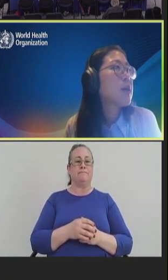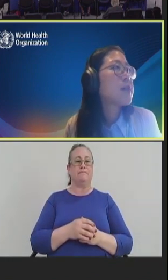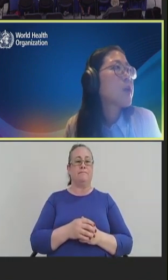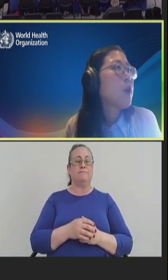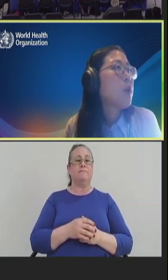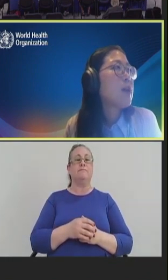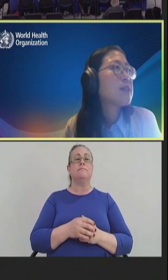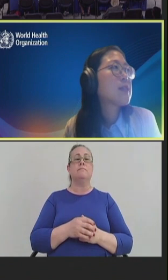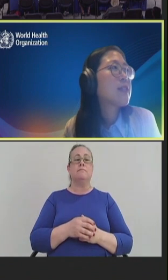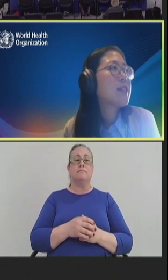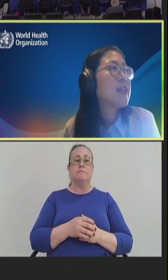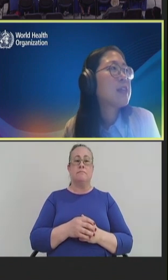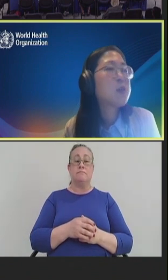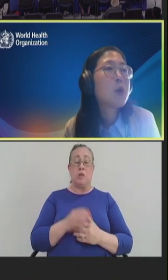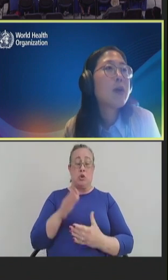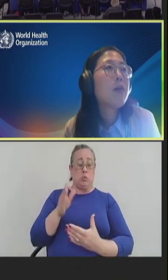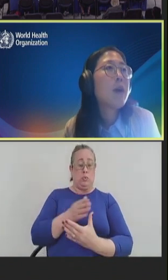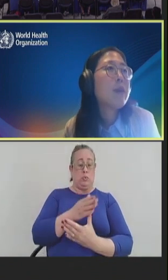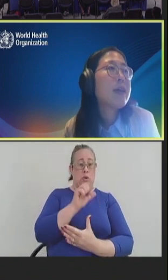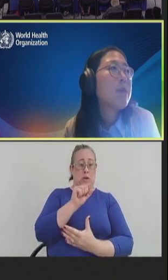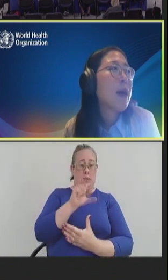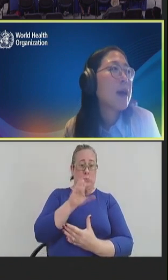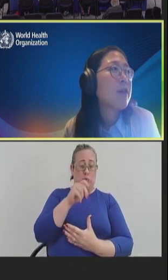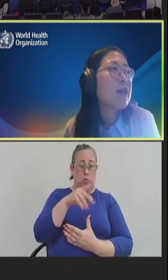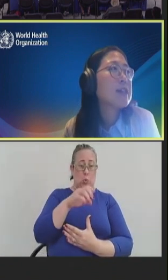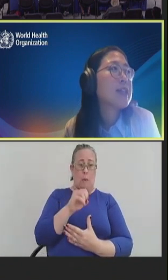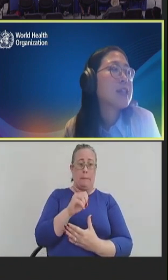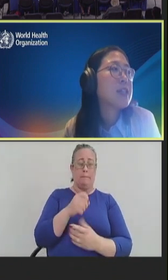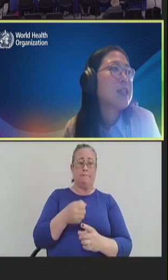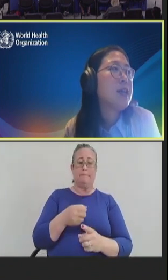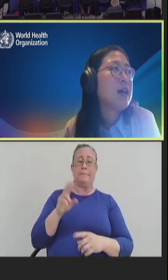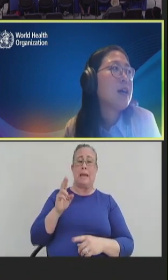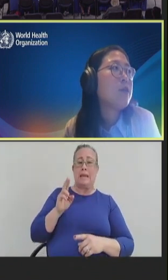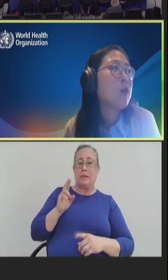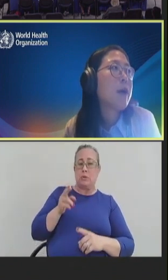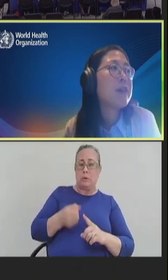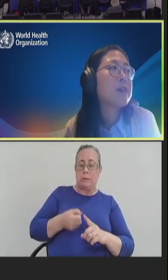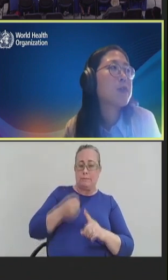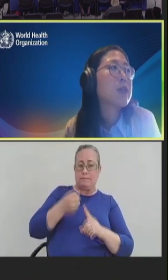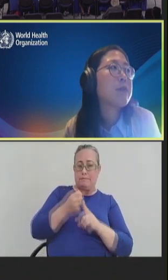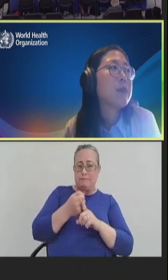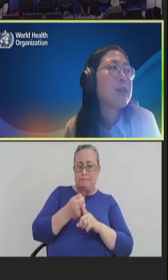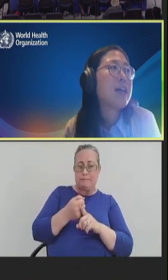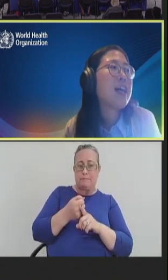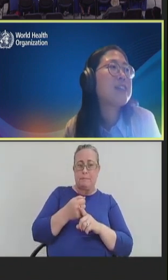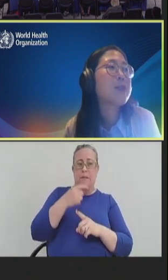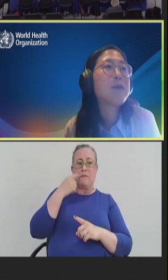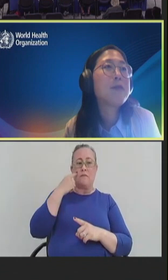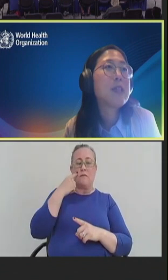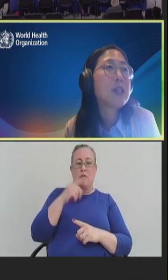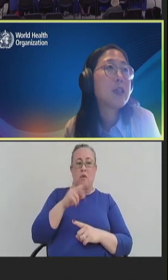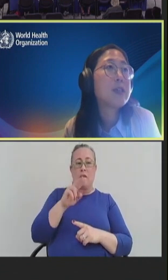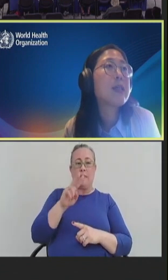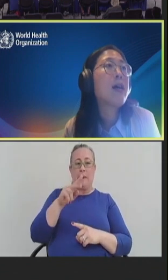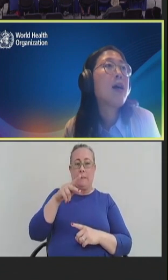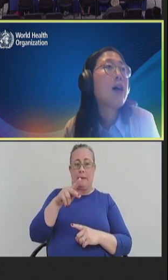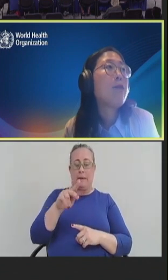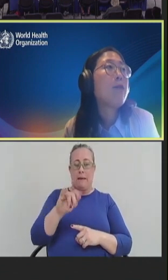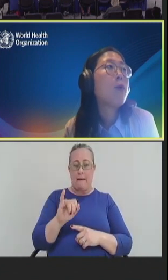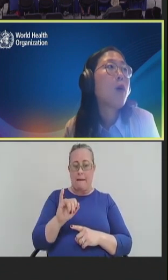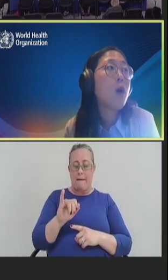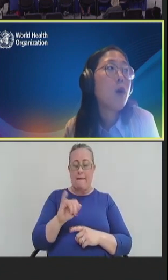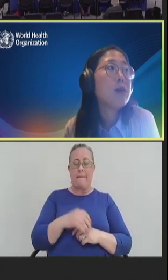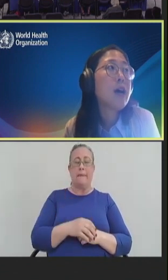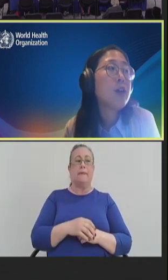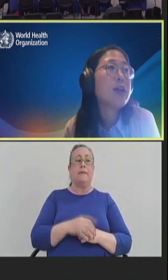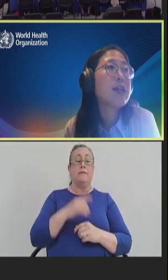So the scope was the historical public impact of vaccination for pathogen within EPI, so 50 years